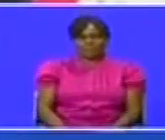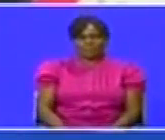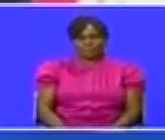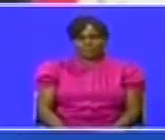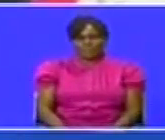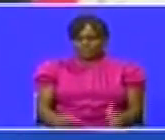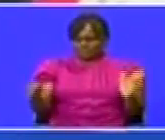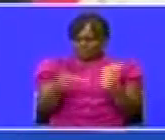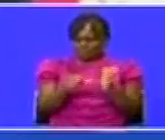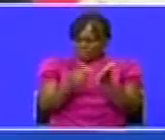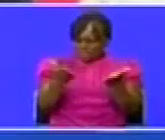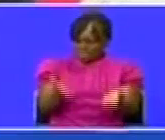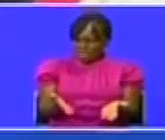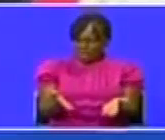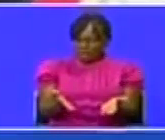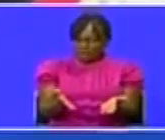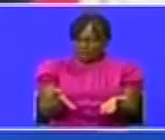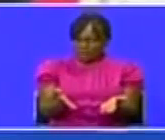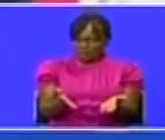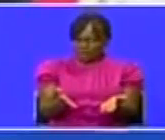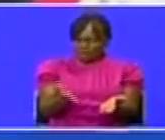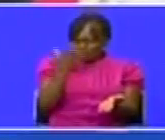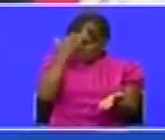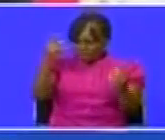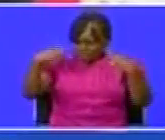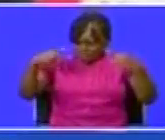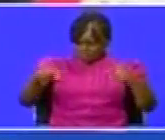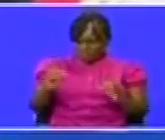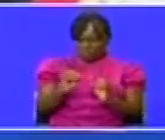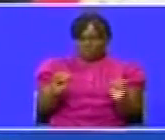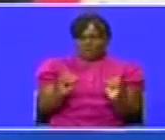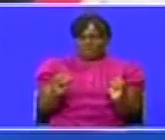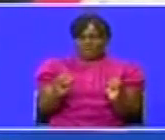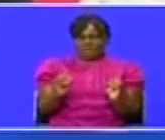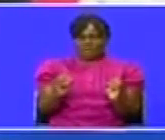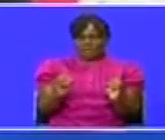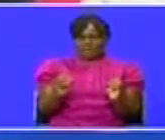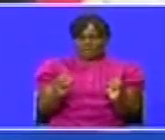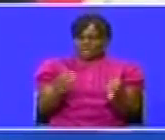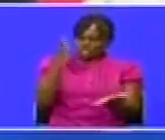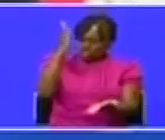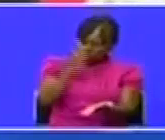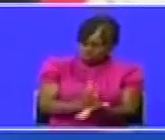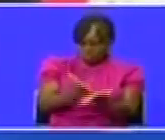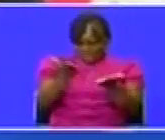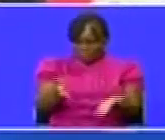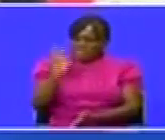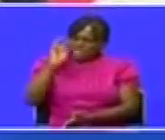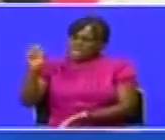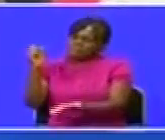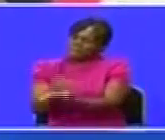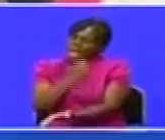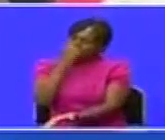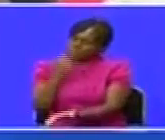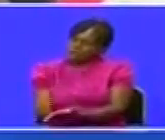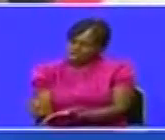here, but why you not succeed is because it's the truth. No, we are not. The truth is here. Look at the passport. Yes. What do